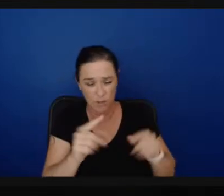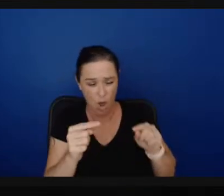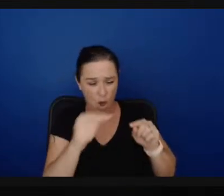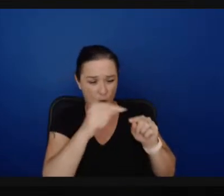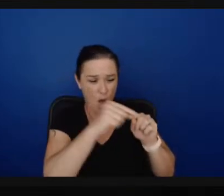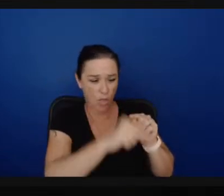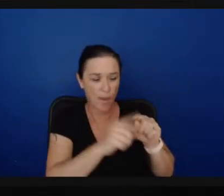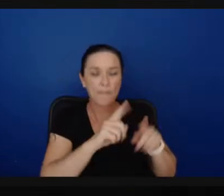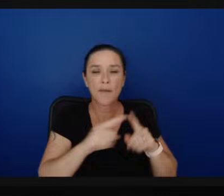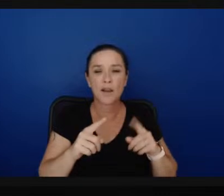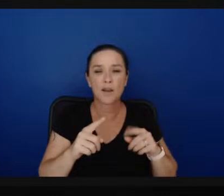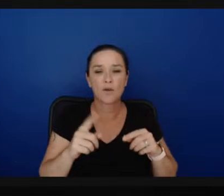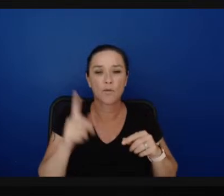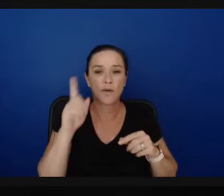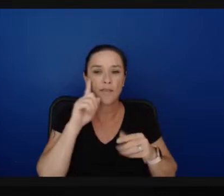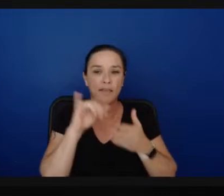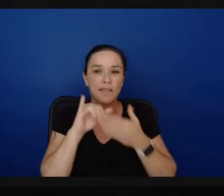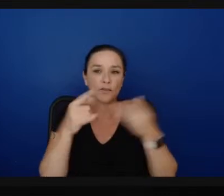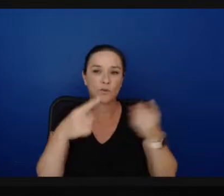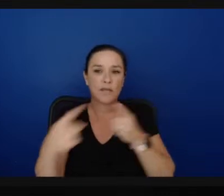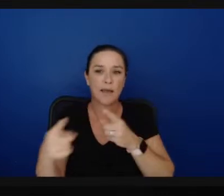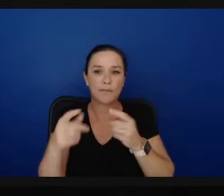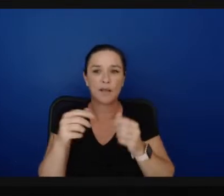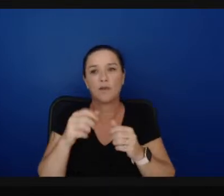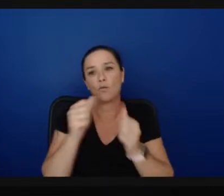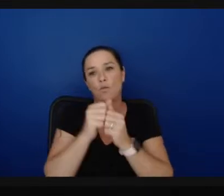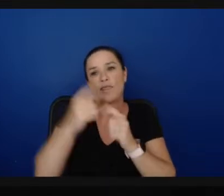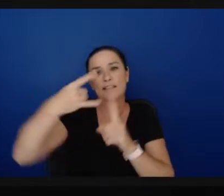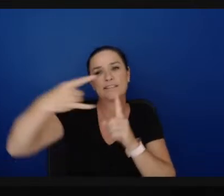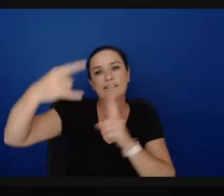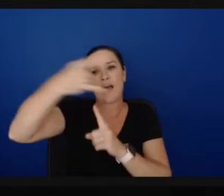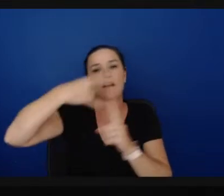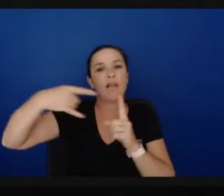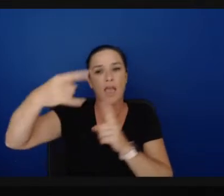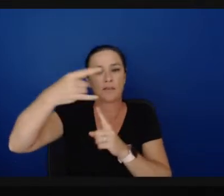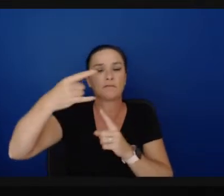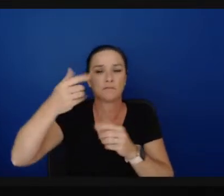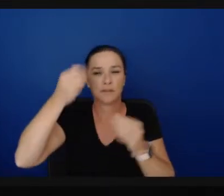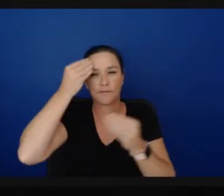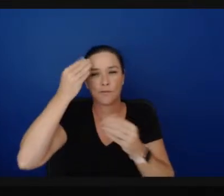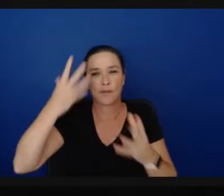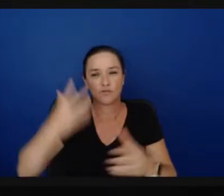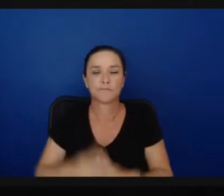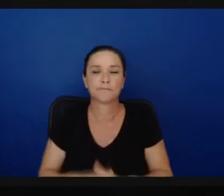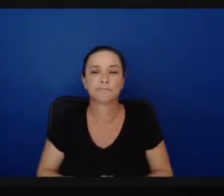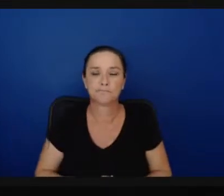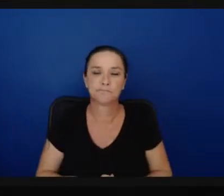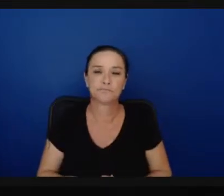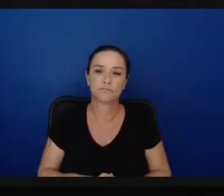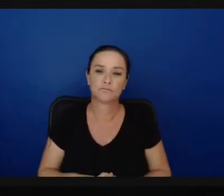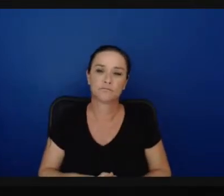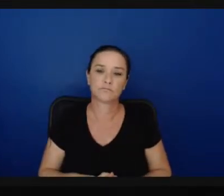happening. INSAR being satellite data. So this is the best we can see without the satellites so far.